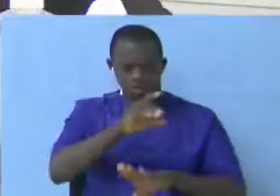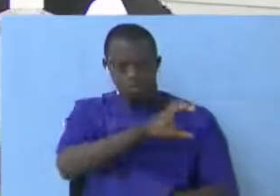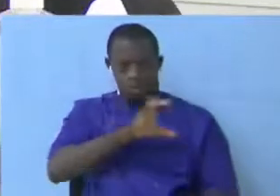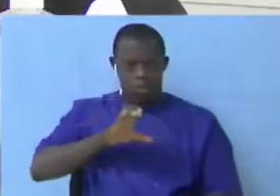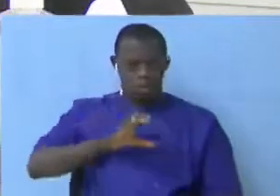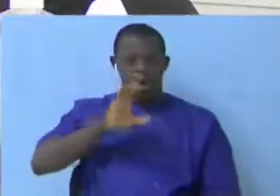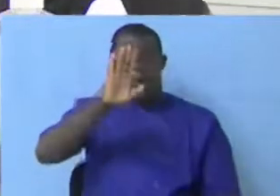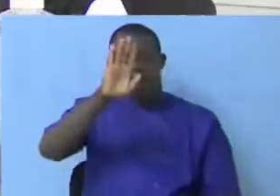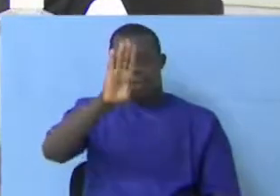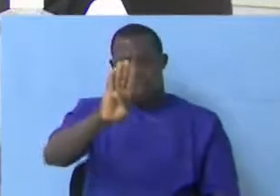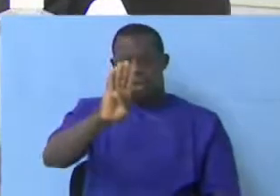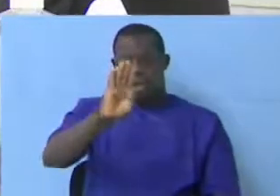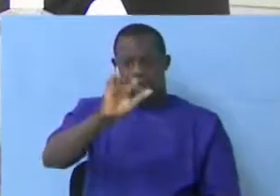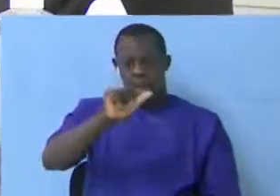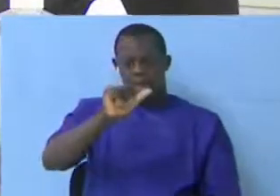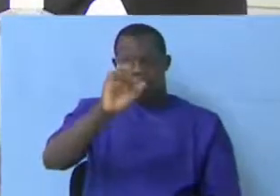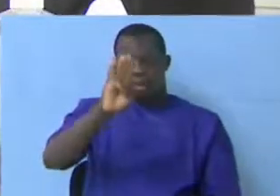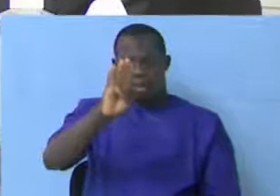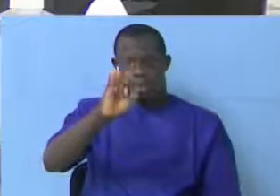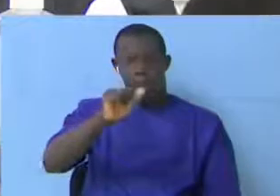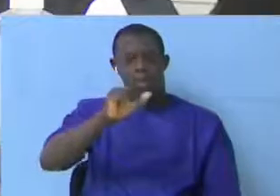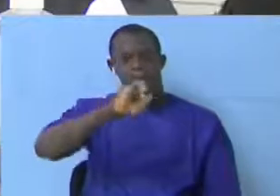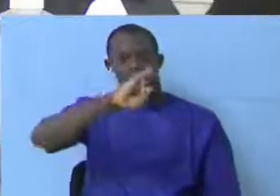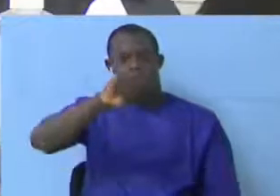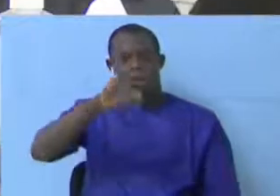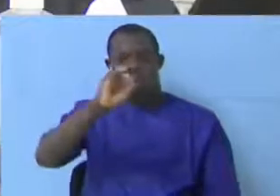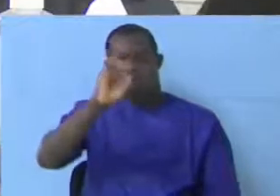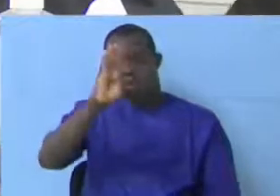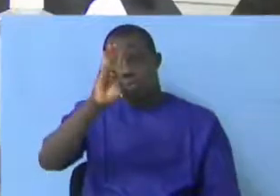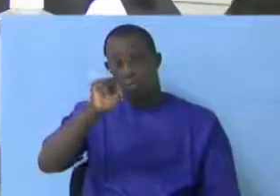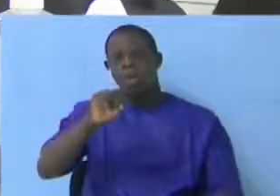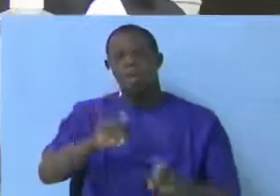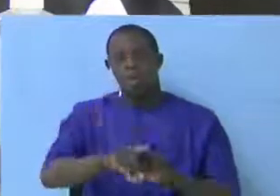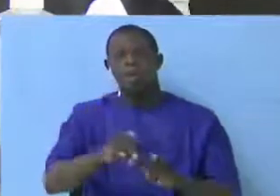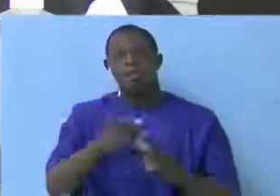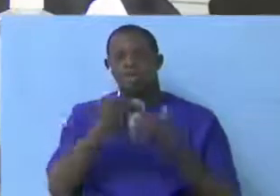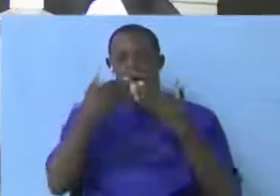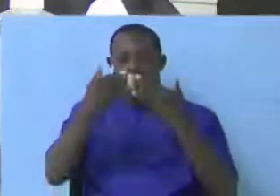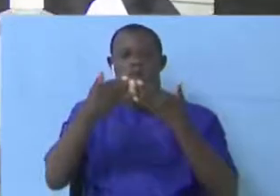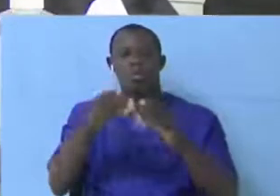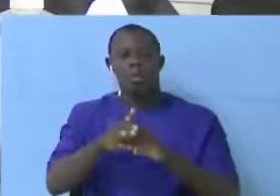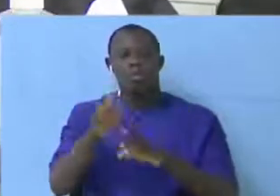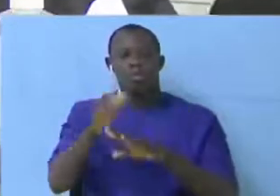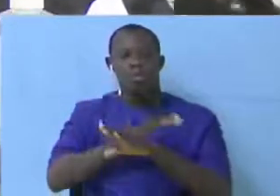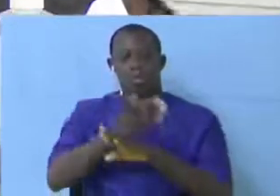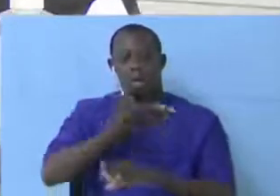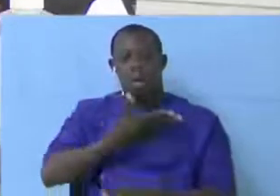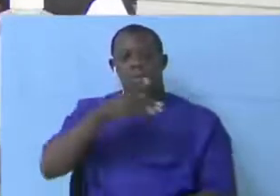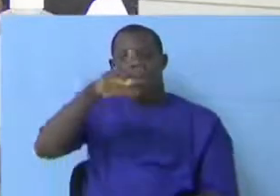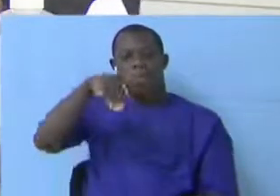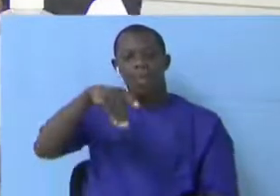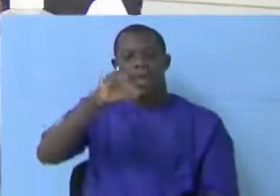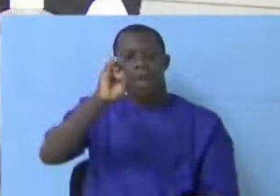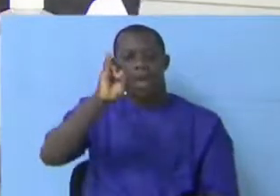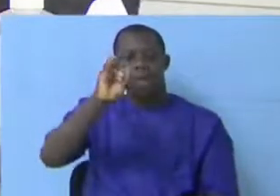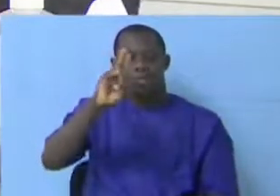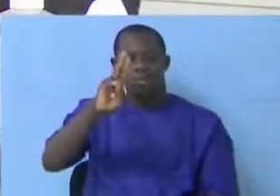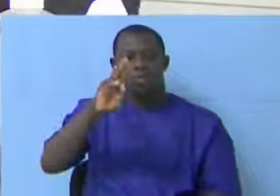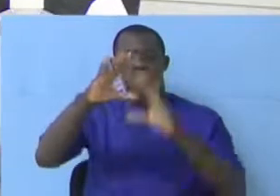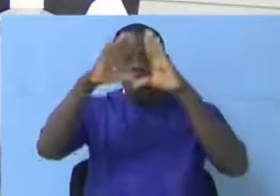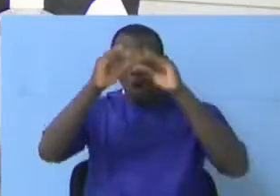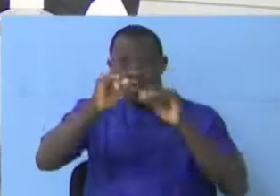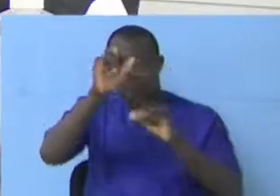just to mention also that there were PIU officers who were assigned to secure the house.